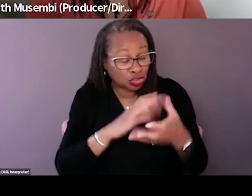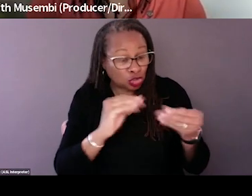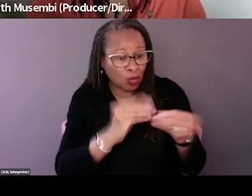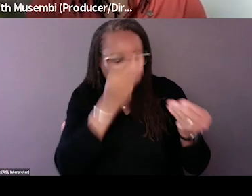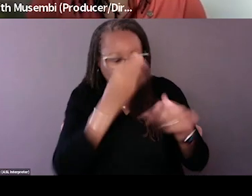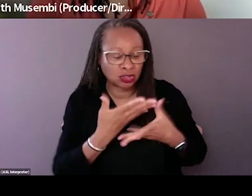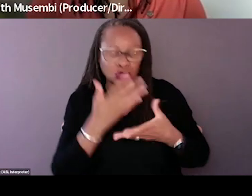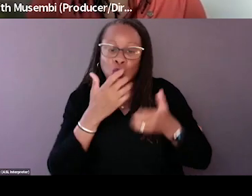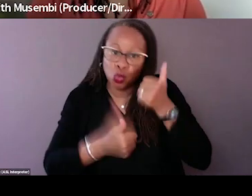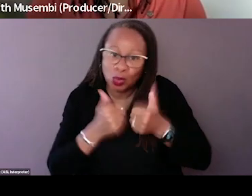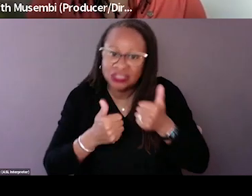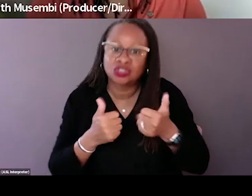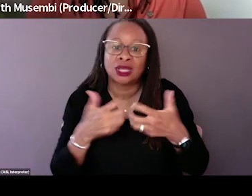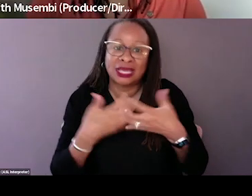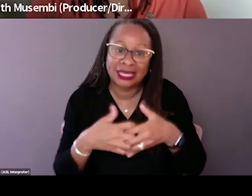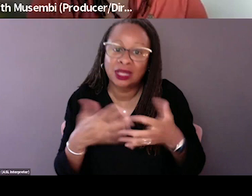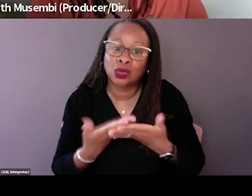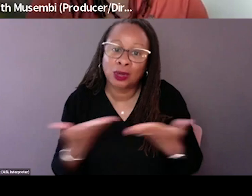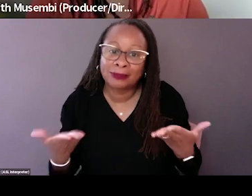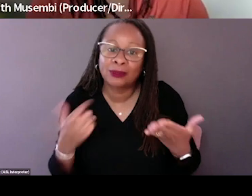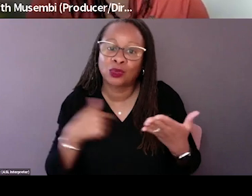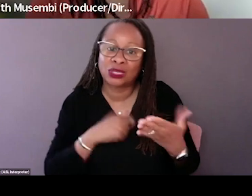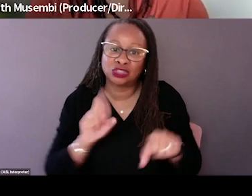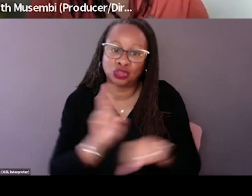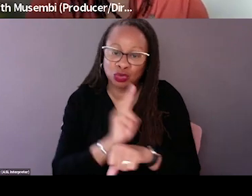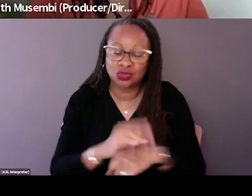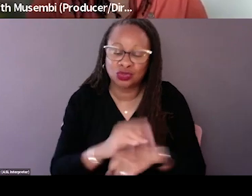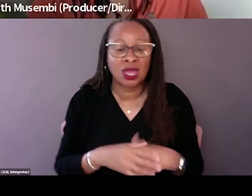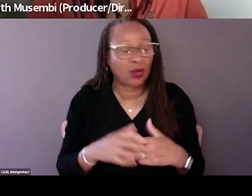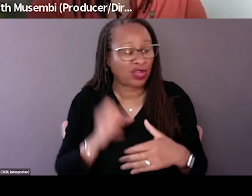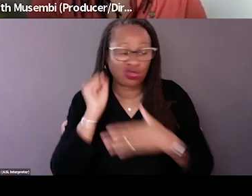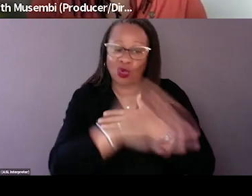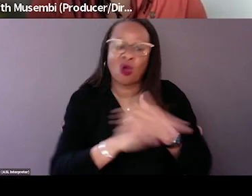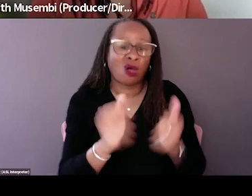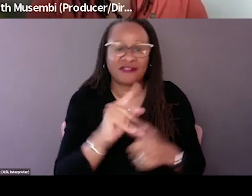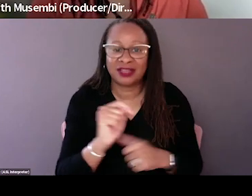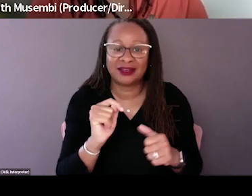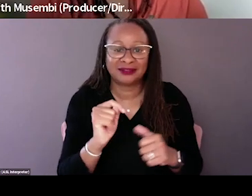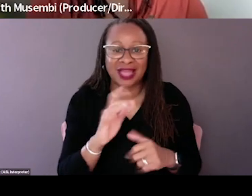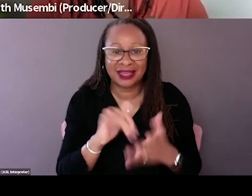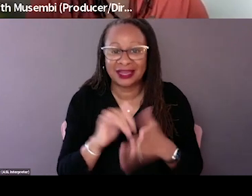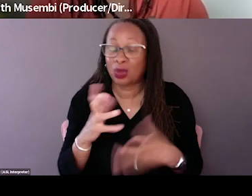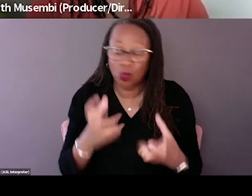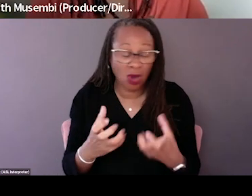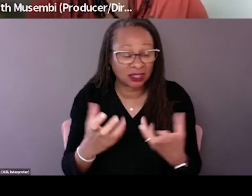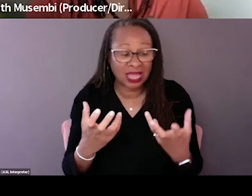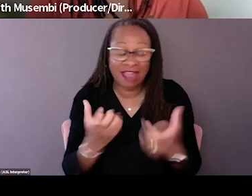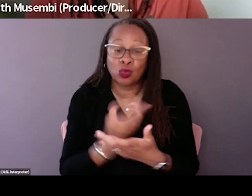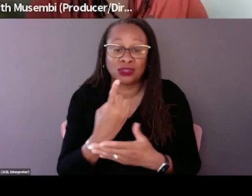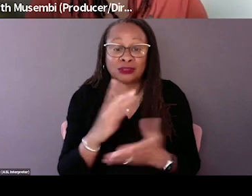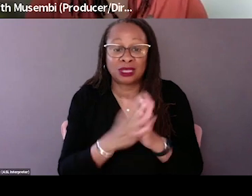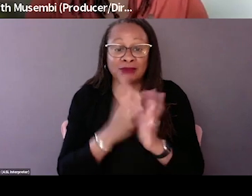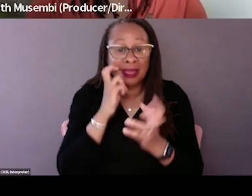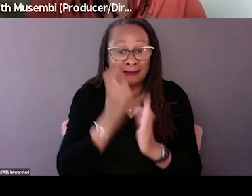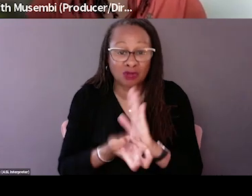threw the kitchen sink at it. We wanted everybody just to be as engrossed in the stories as they can be without being aware of the tech,